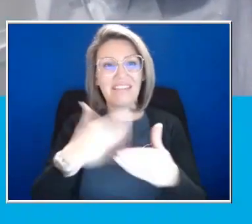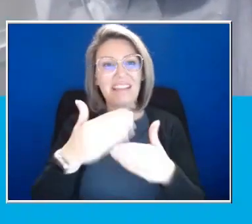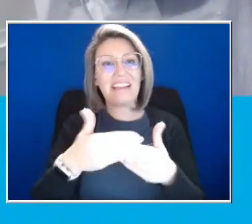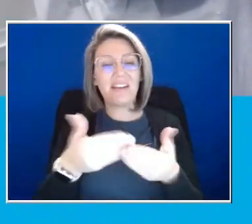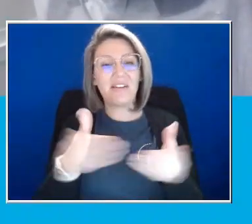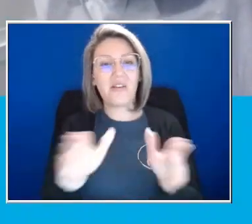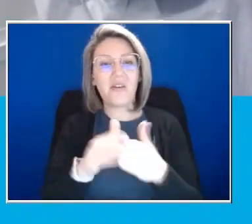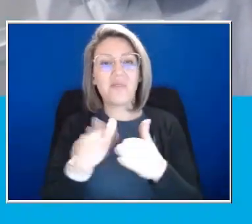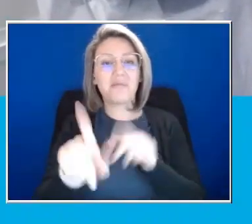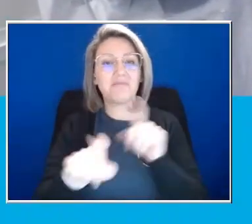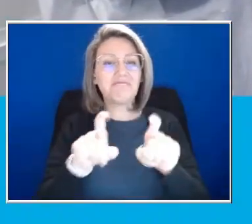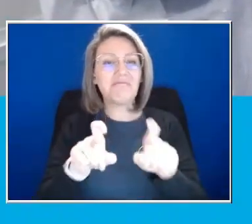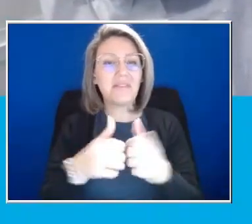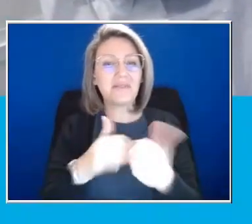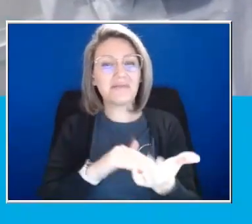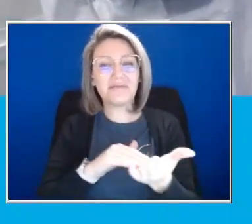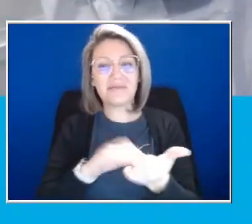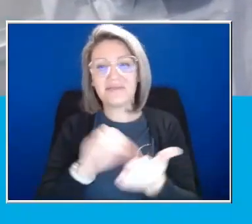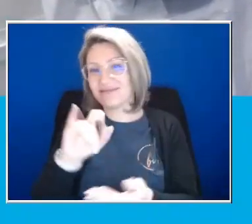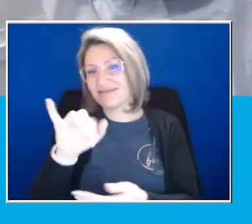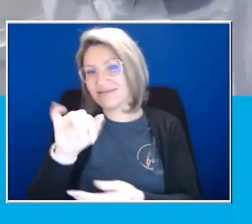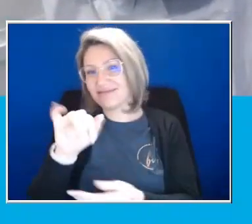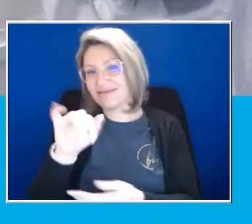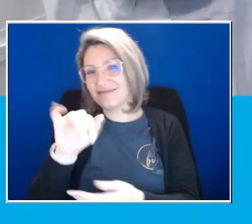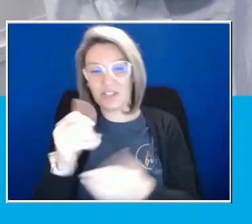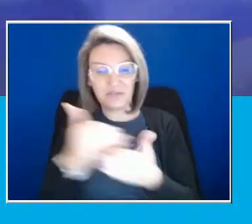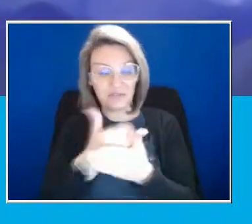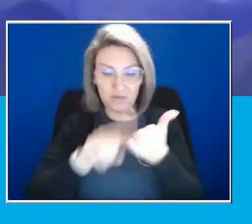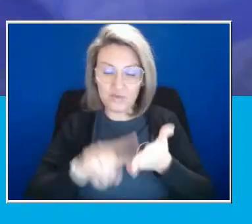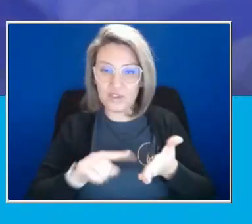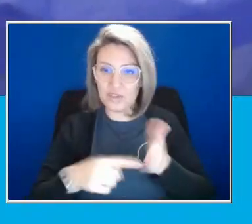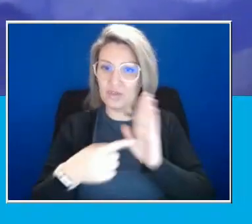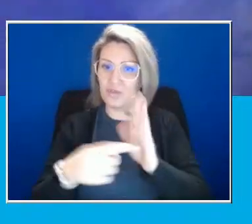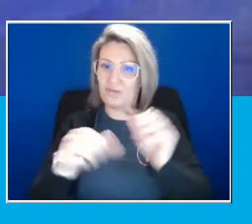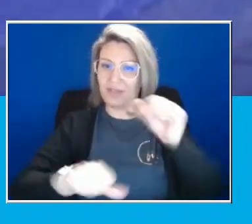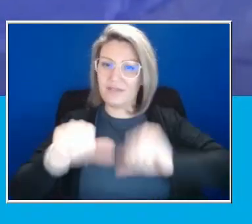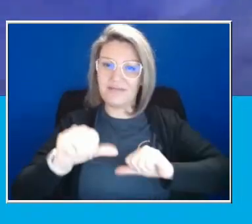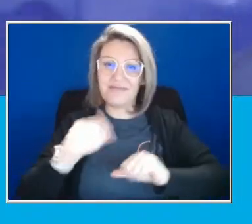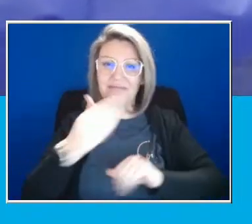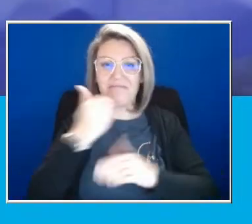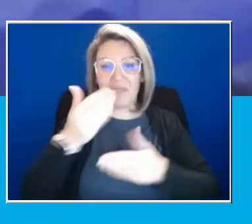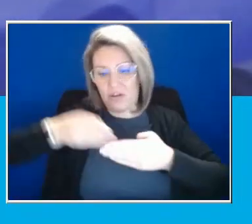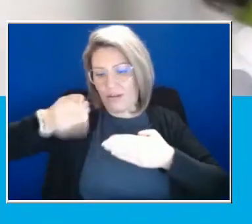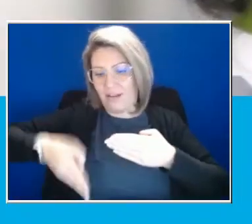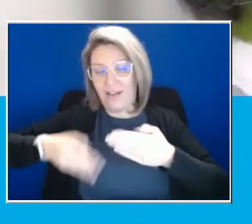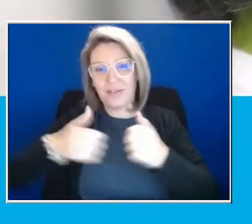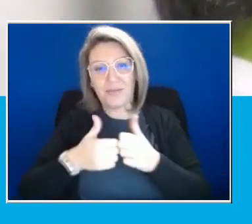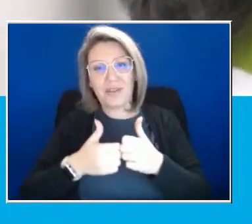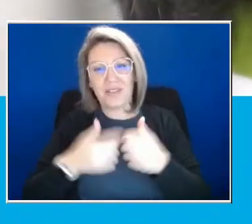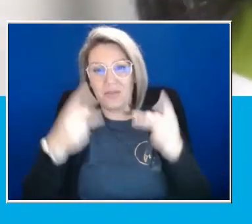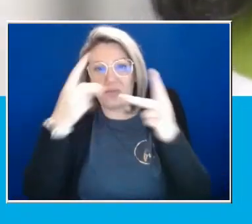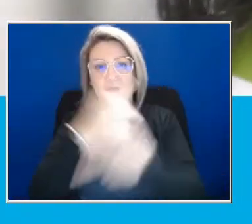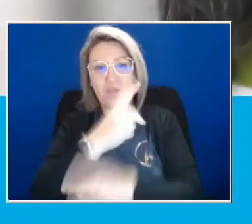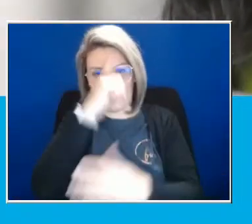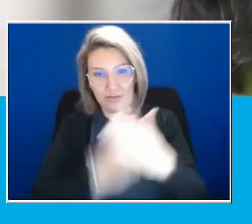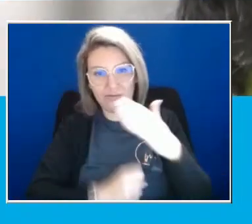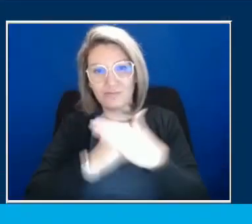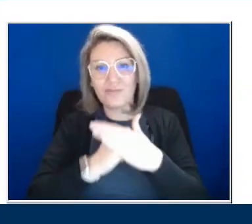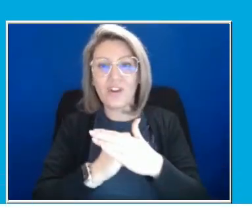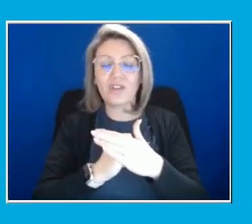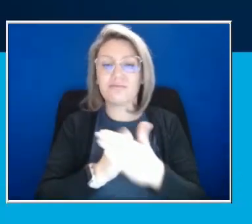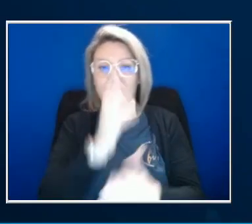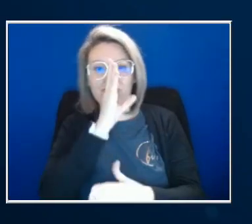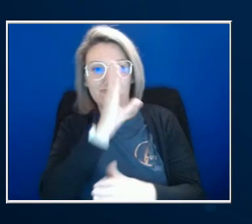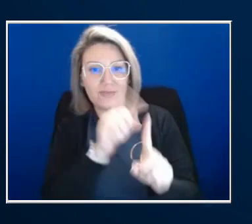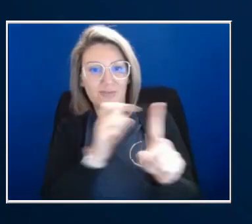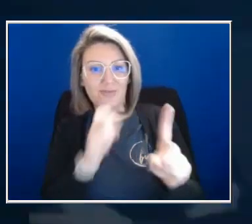brand new research on Show Me the Science, focused on better outcomes in some of the worst strokes. Hear directly from a survivor